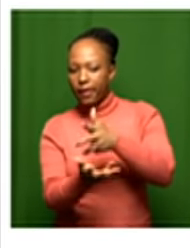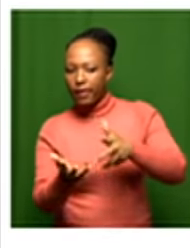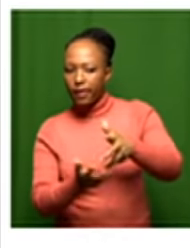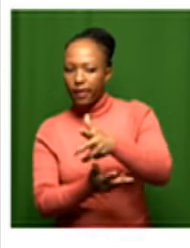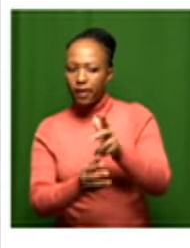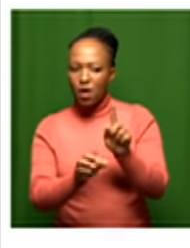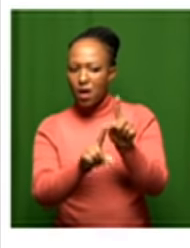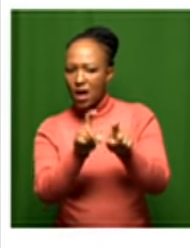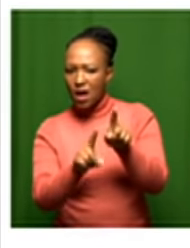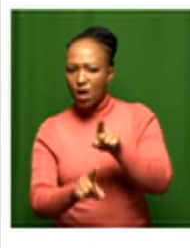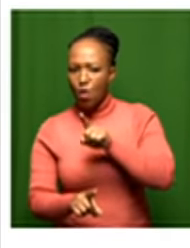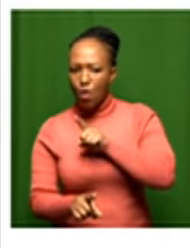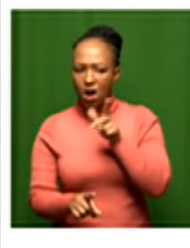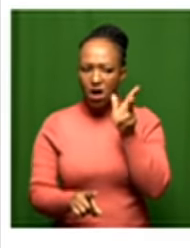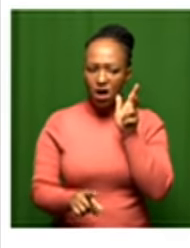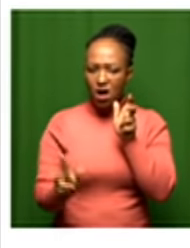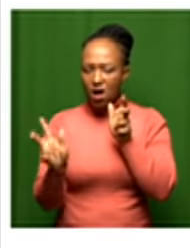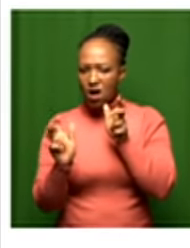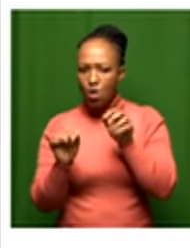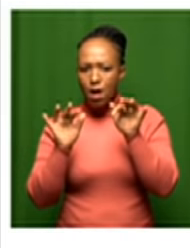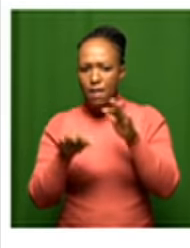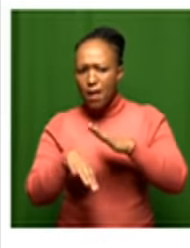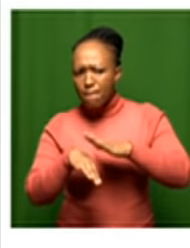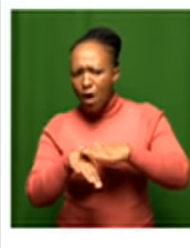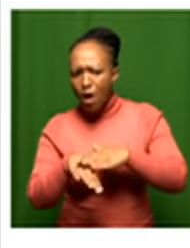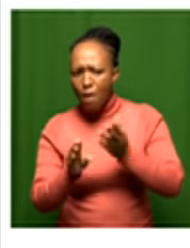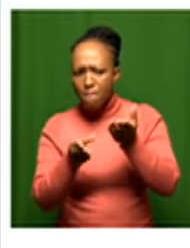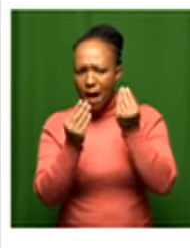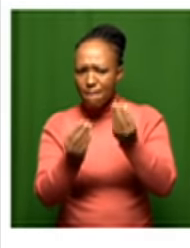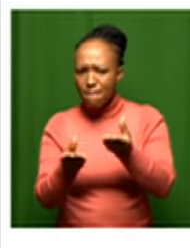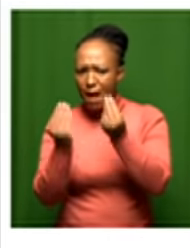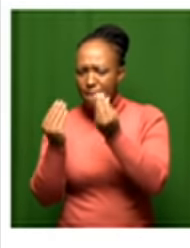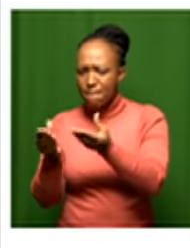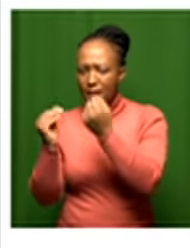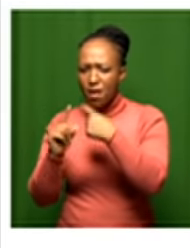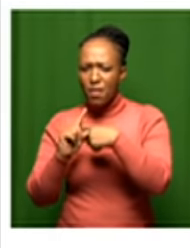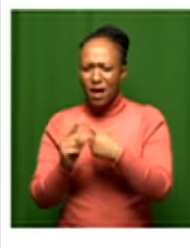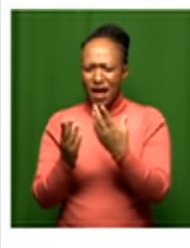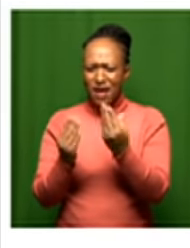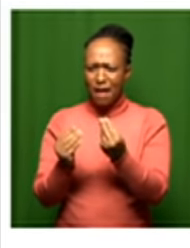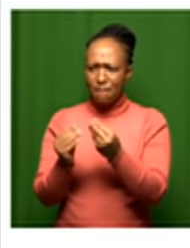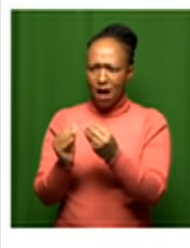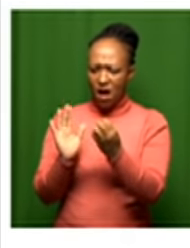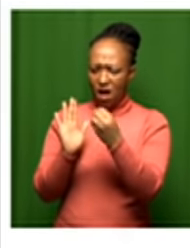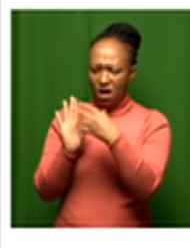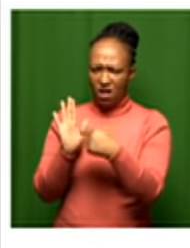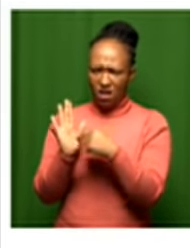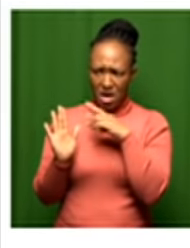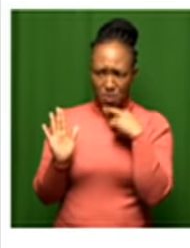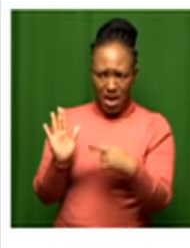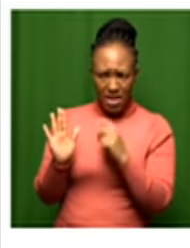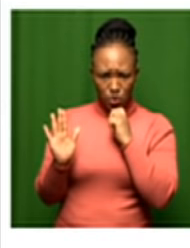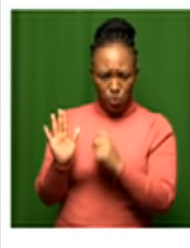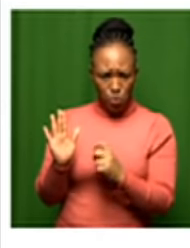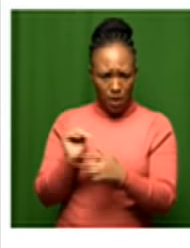you seem to, by word of mouth, find out about more people that have COVID. Then when those numbers come out, you think, really, is that? Oh, okay,